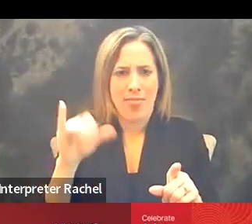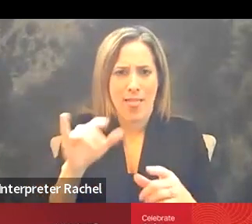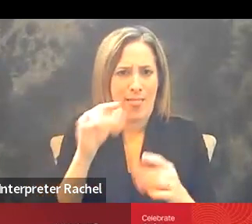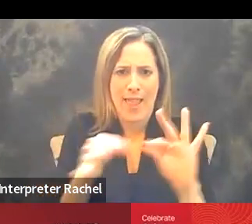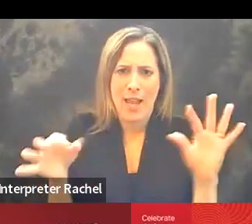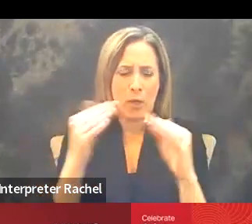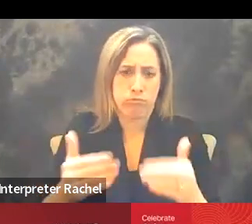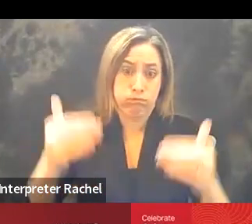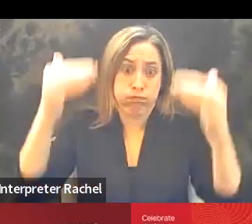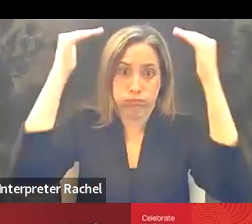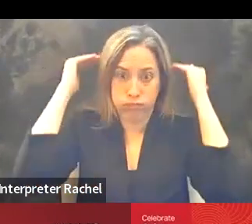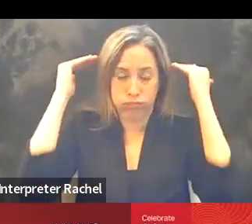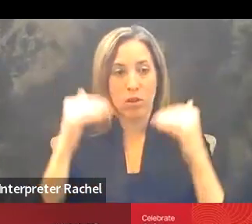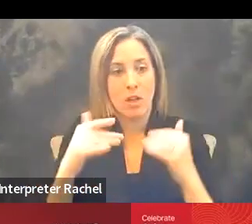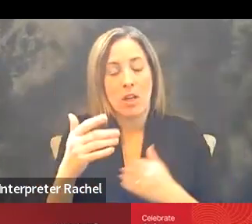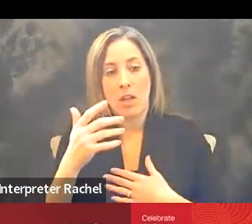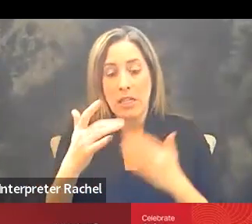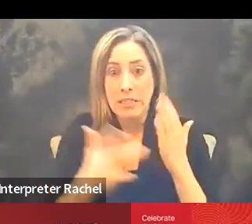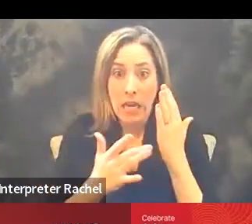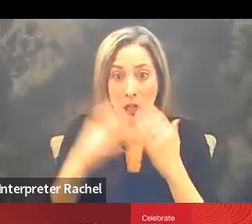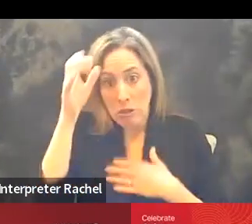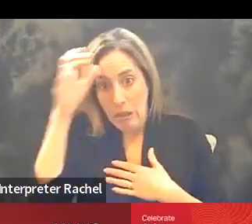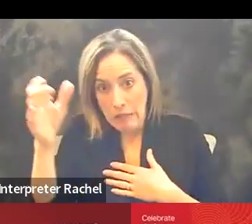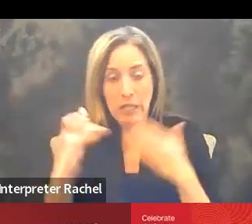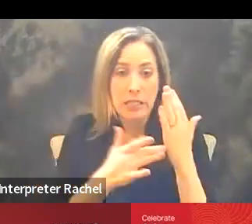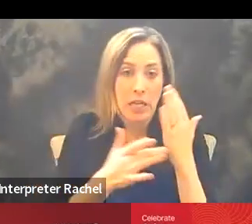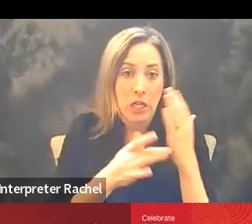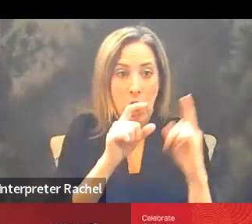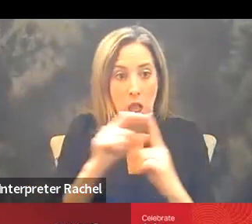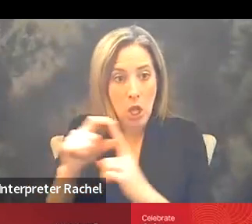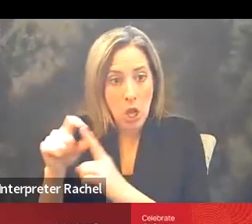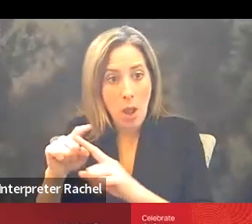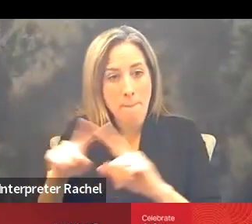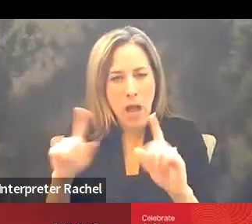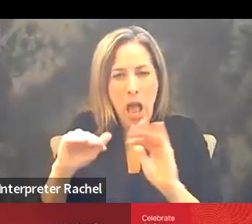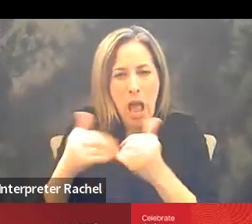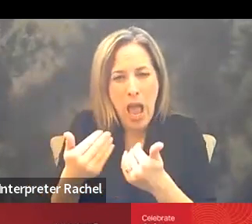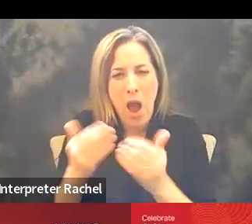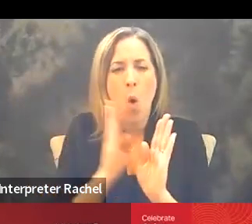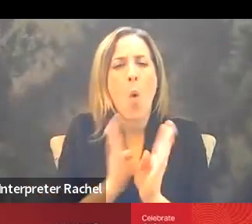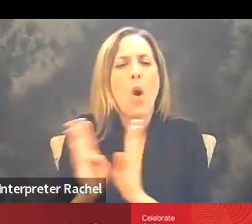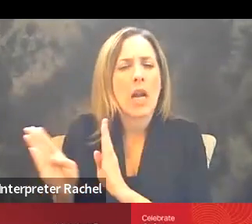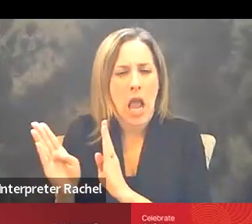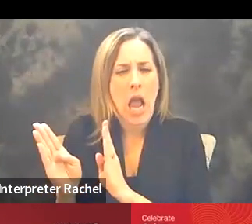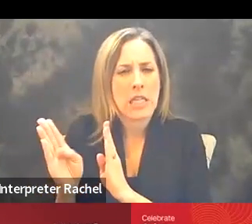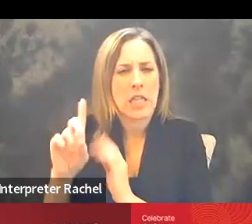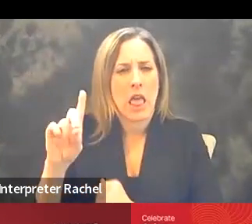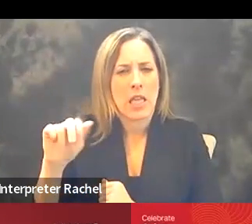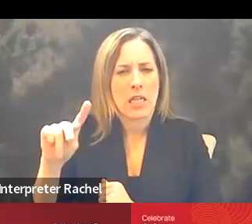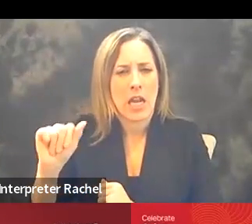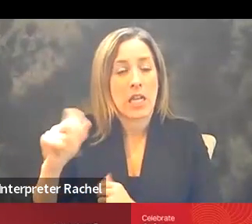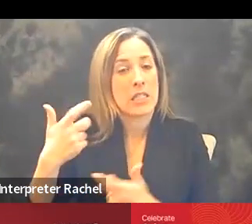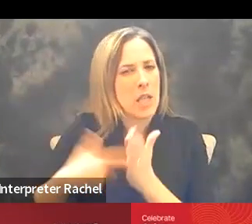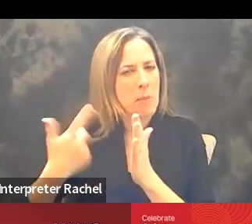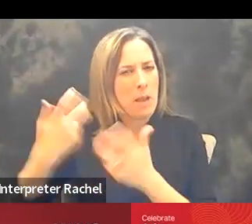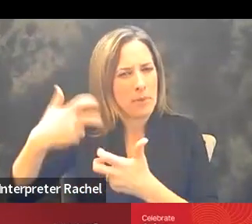not only the technical concepts, it's also sometimes how disorganized the content is. So it's very difficult to follow